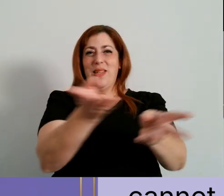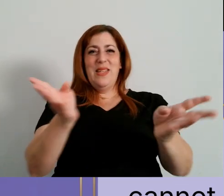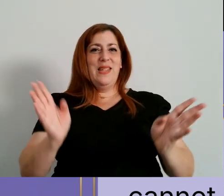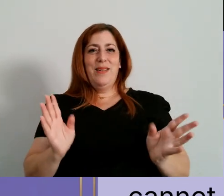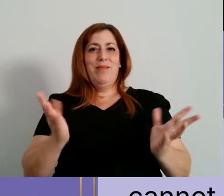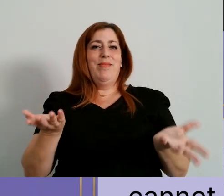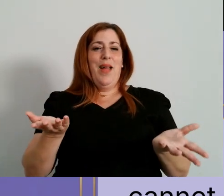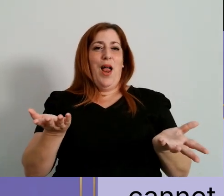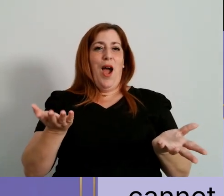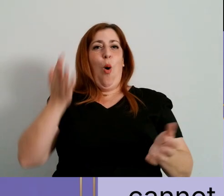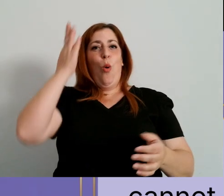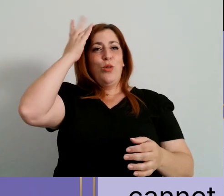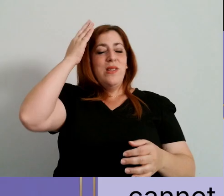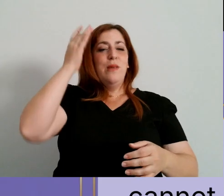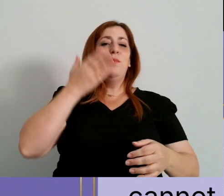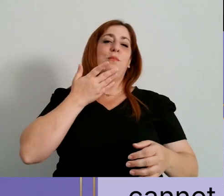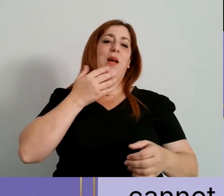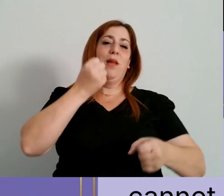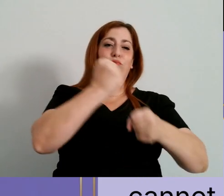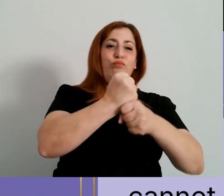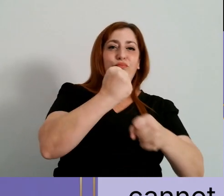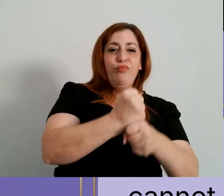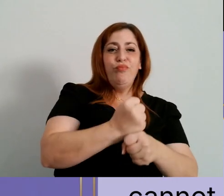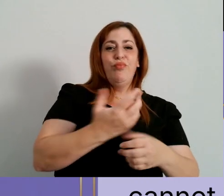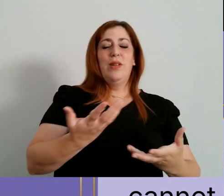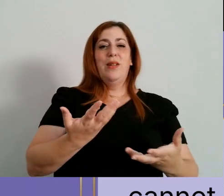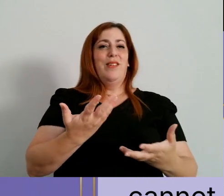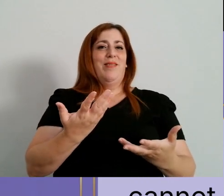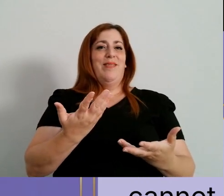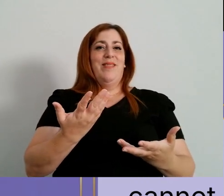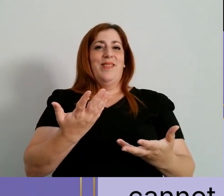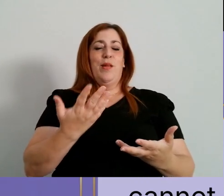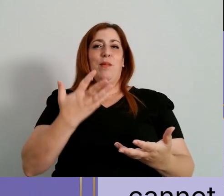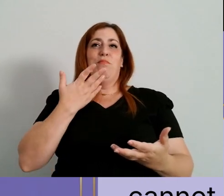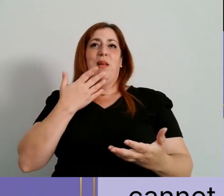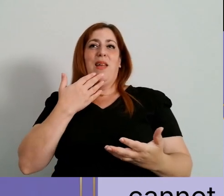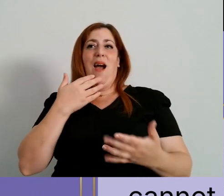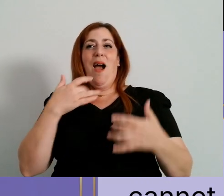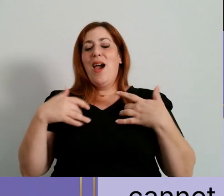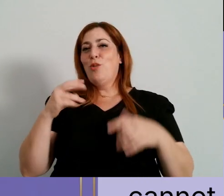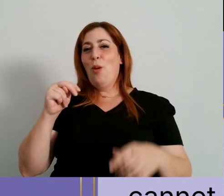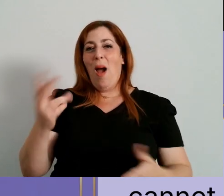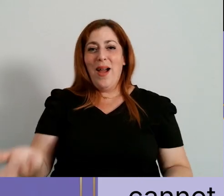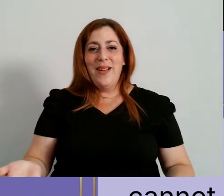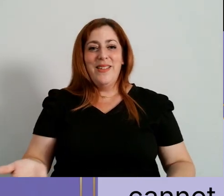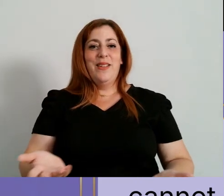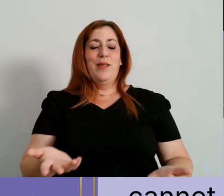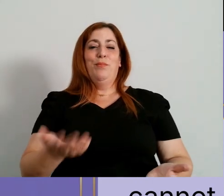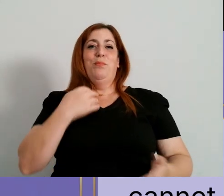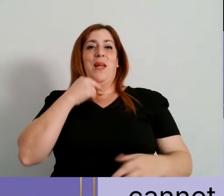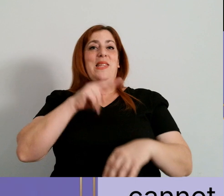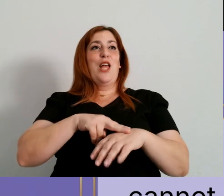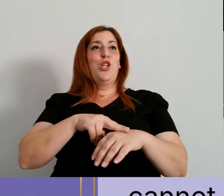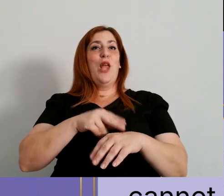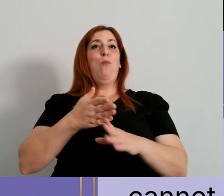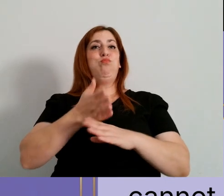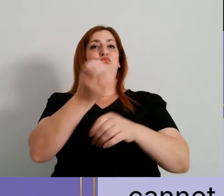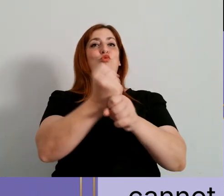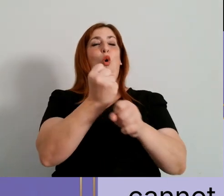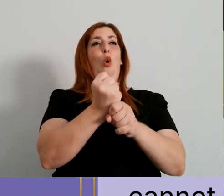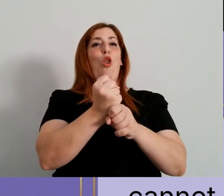oh, okay, they're in employment. They can switch their autism off for 8 hours. Doesn't work like that, unfortunately.